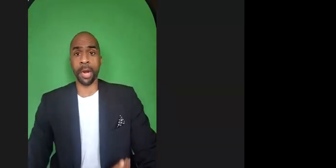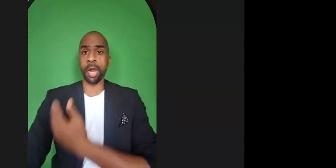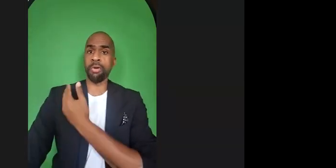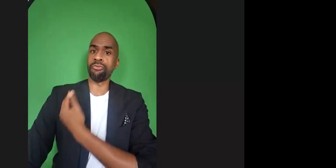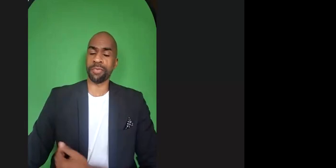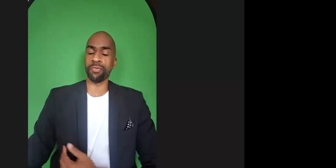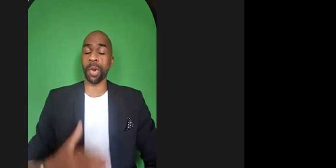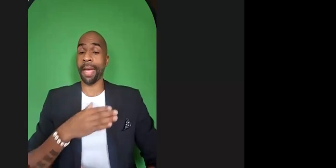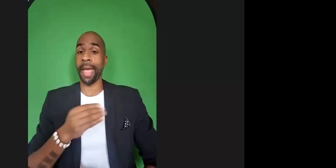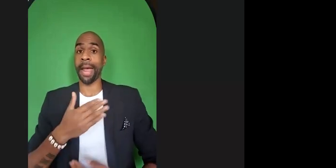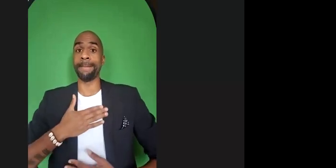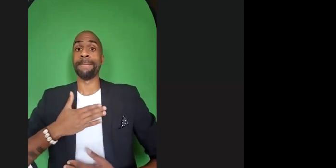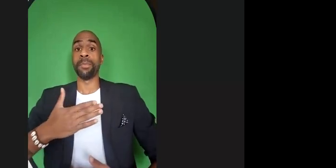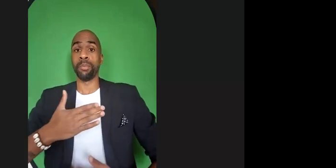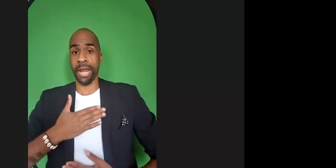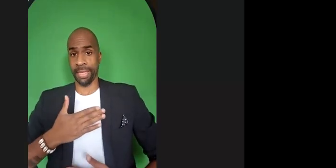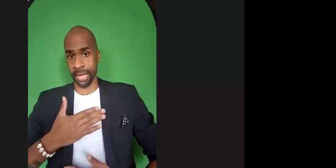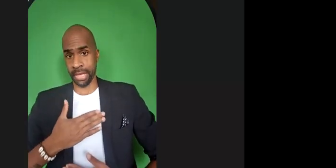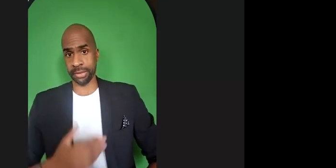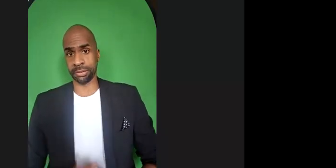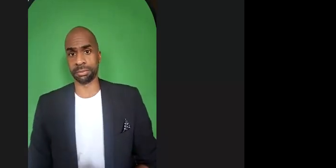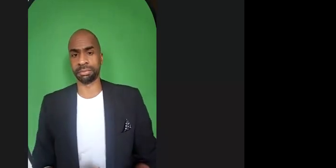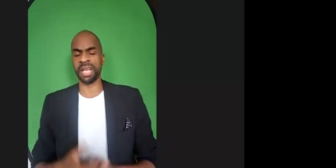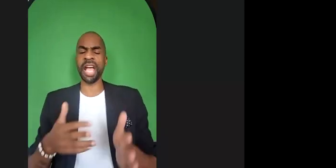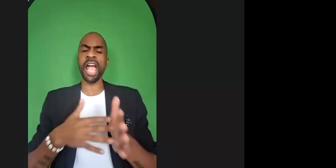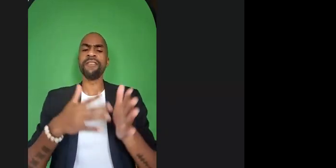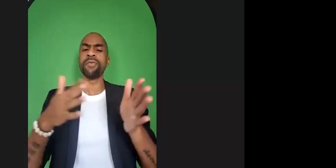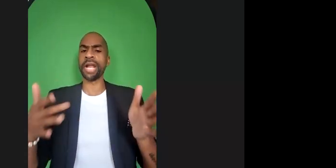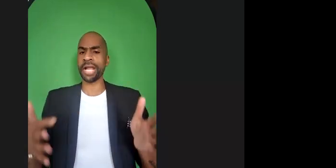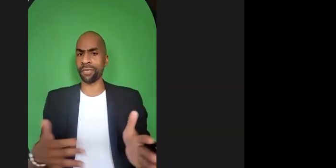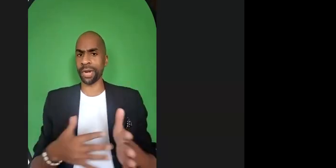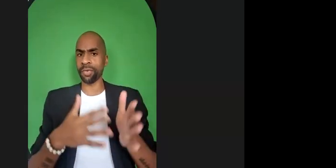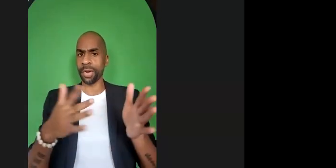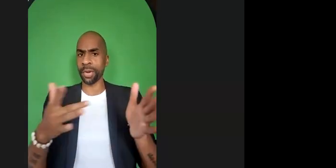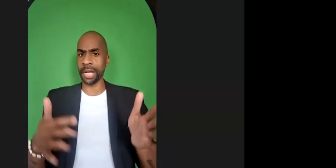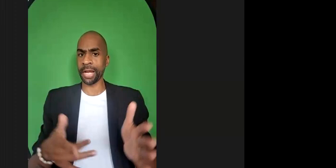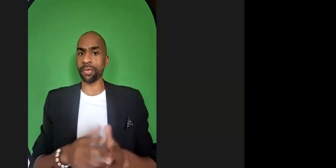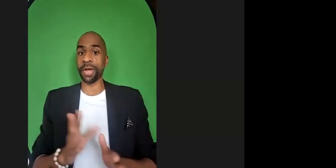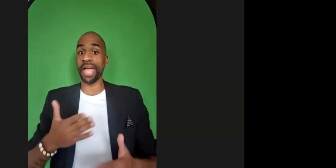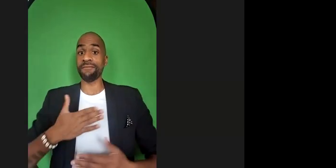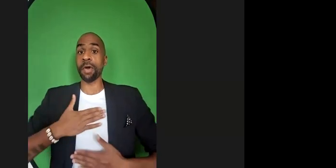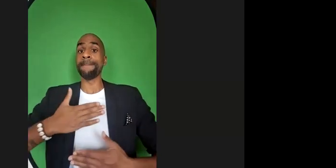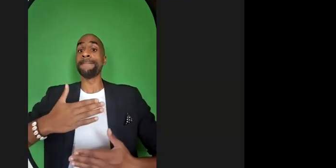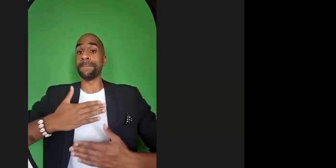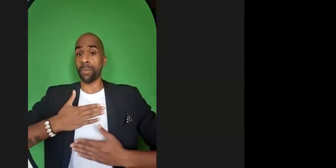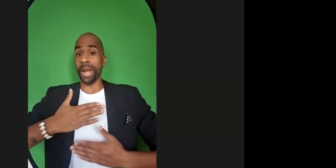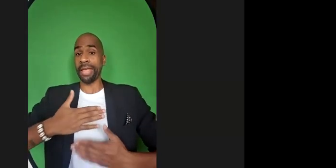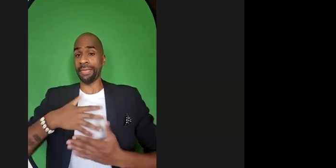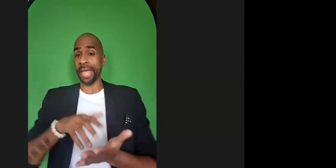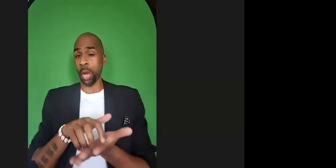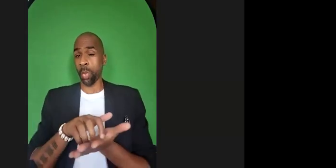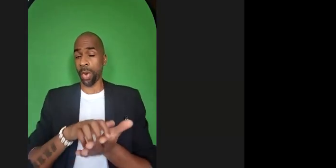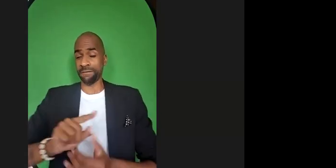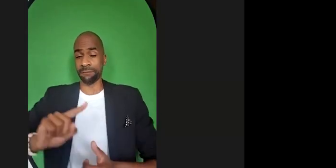muscles. And occasionally, very rarely, people develop the respiratory or breathing weakness first. So